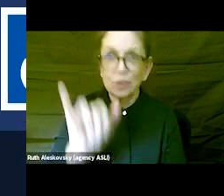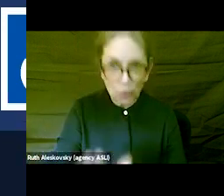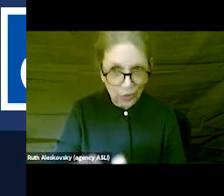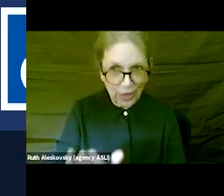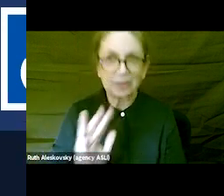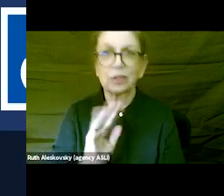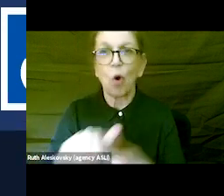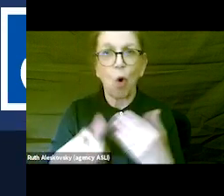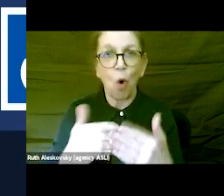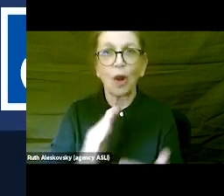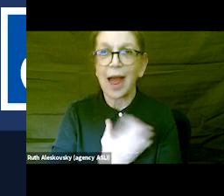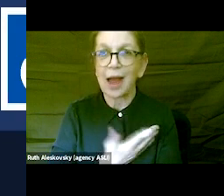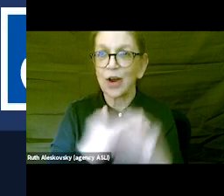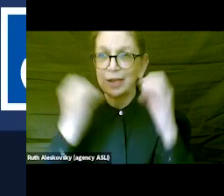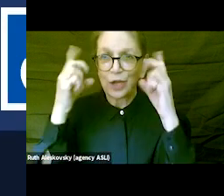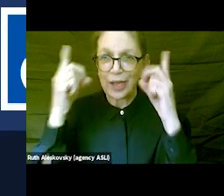piece.